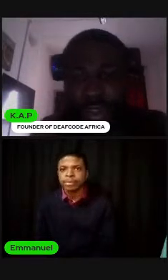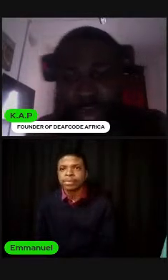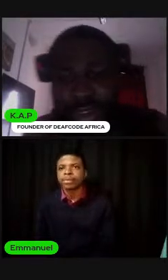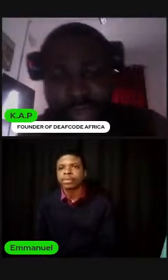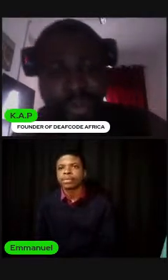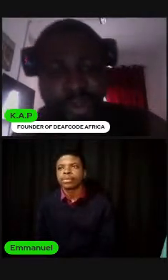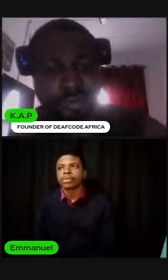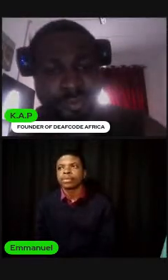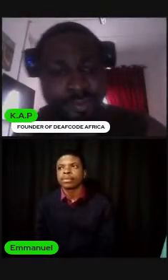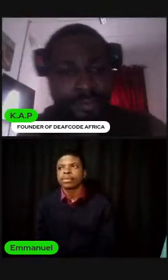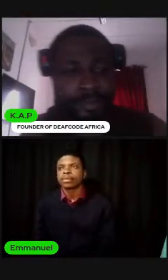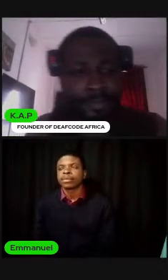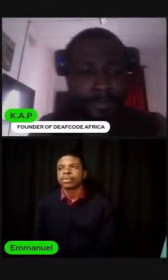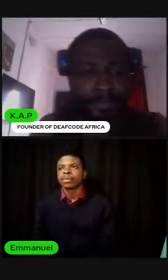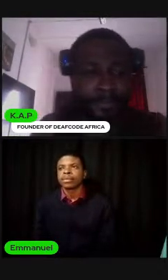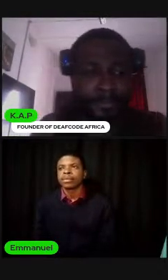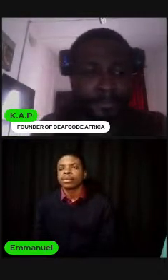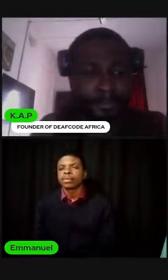Can you hear me, Mr. Emma?